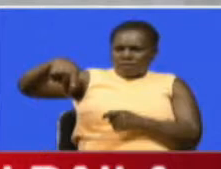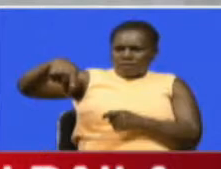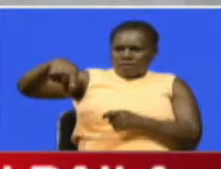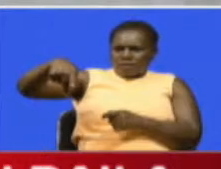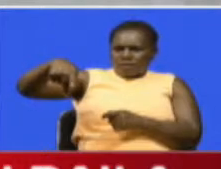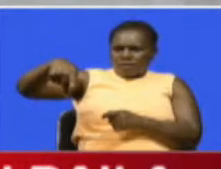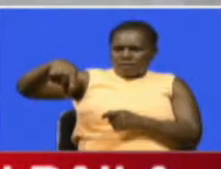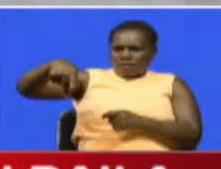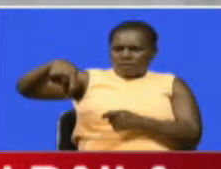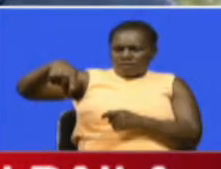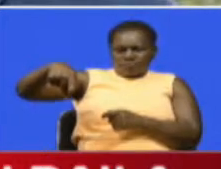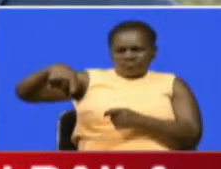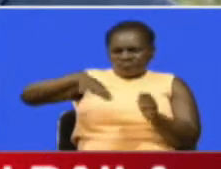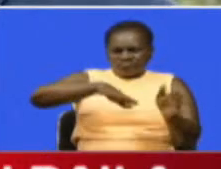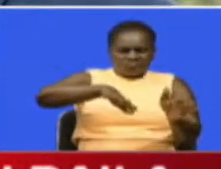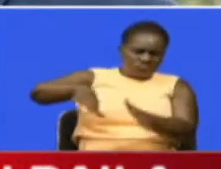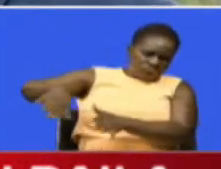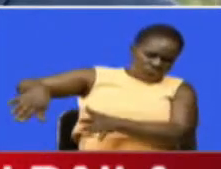conspicuously looking very sidelined?